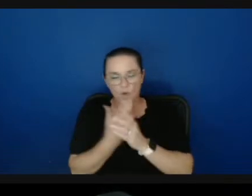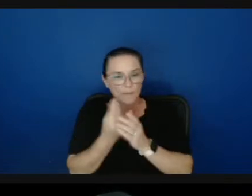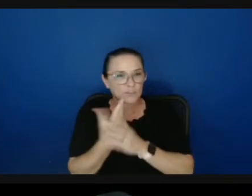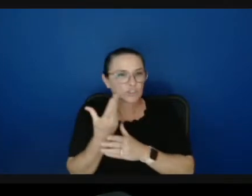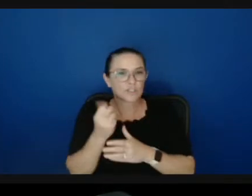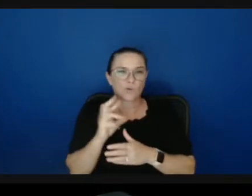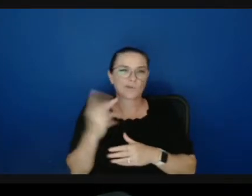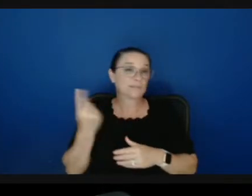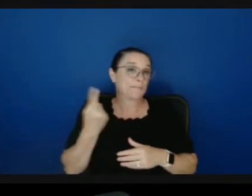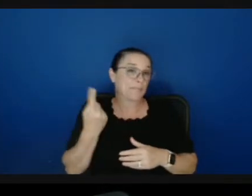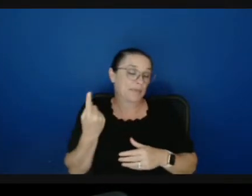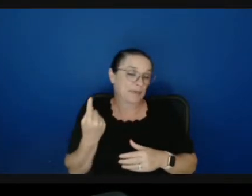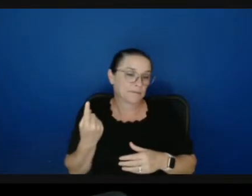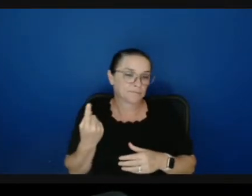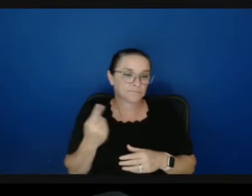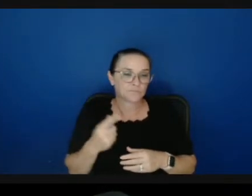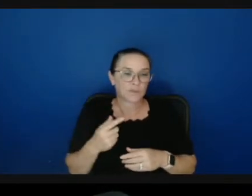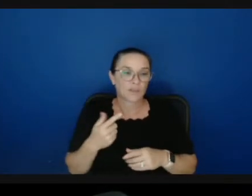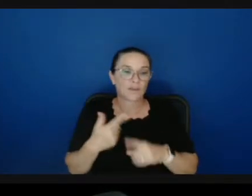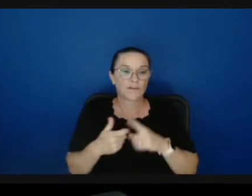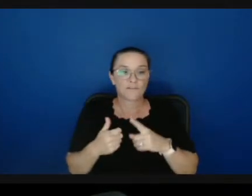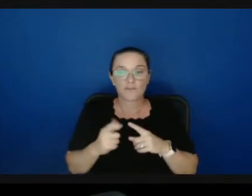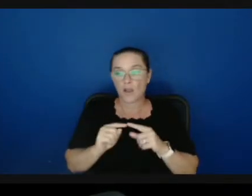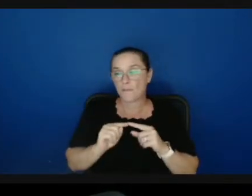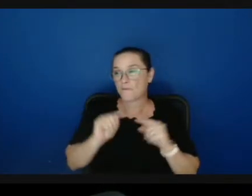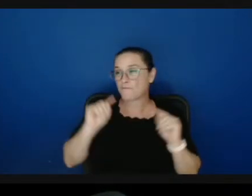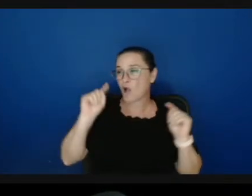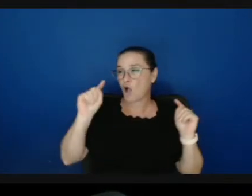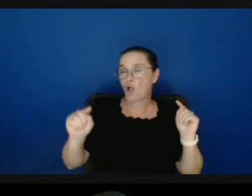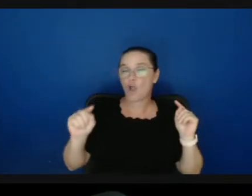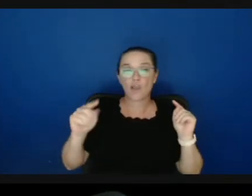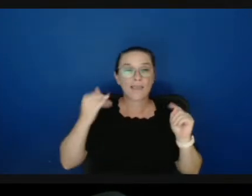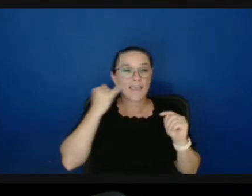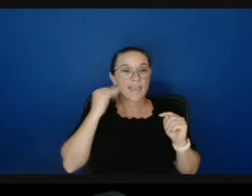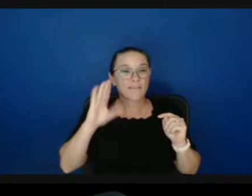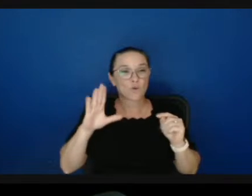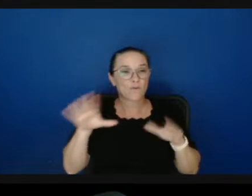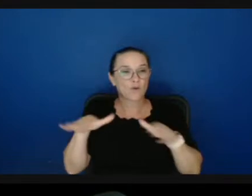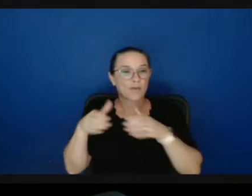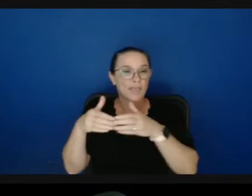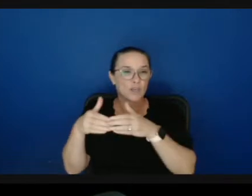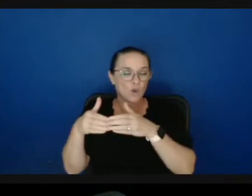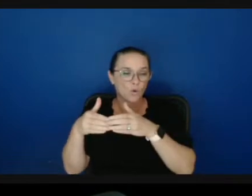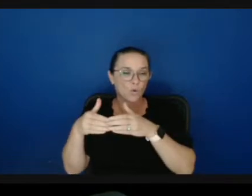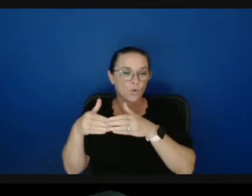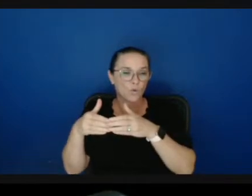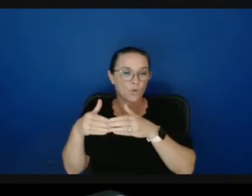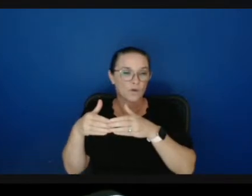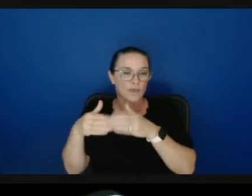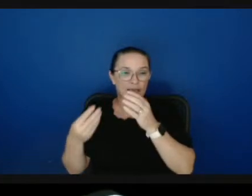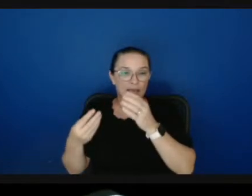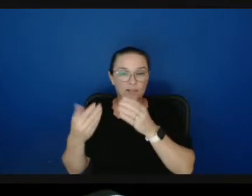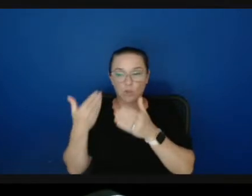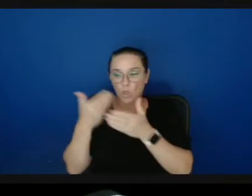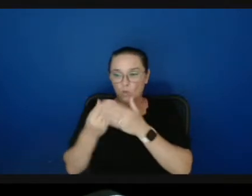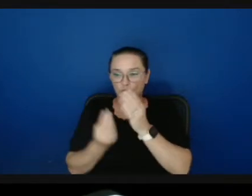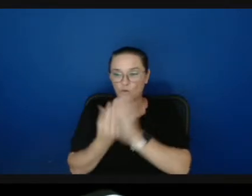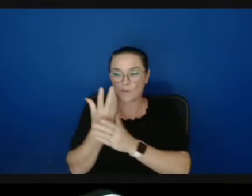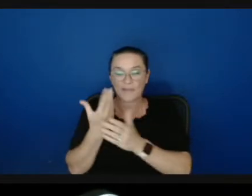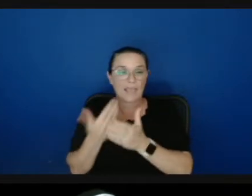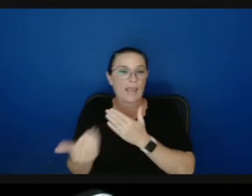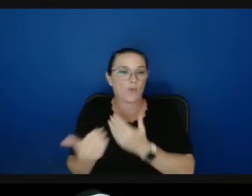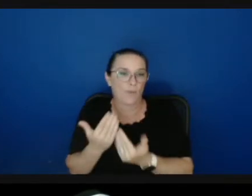like that from a far event, if your volcano is about to go anyways, right? And in that